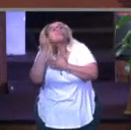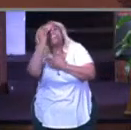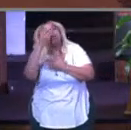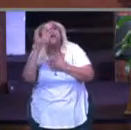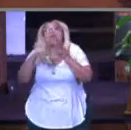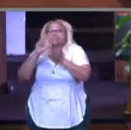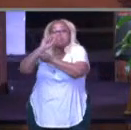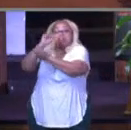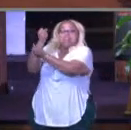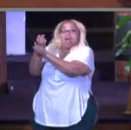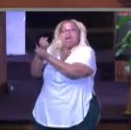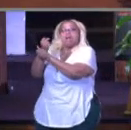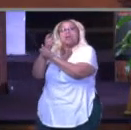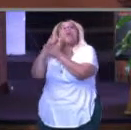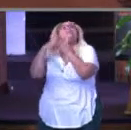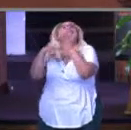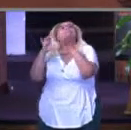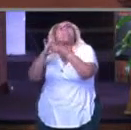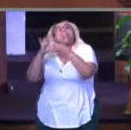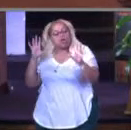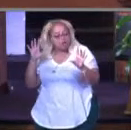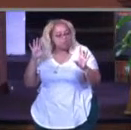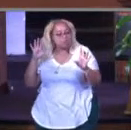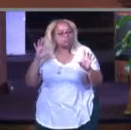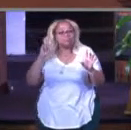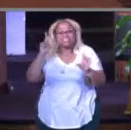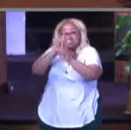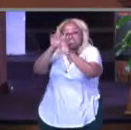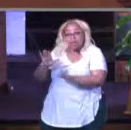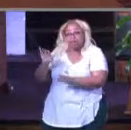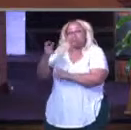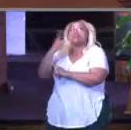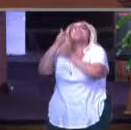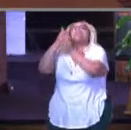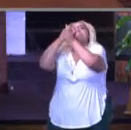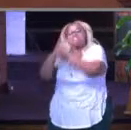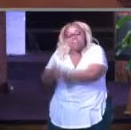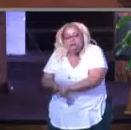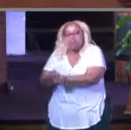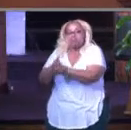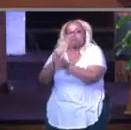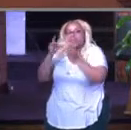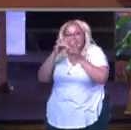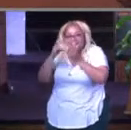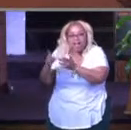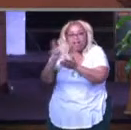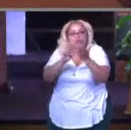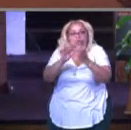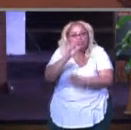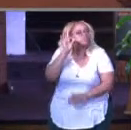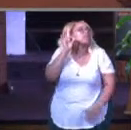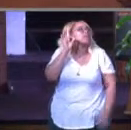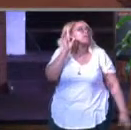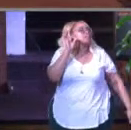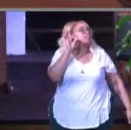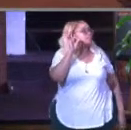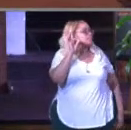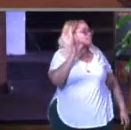them what to bind and what to loose. The disciples' job is to be obedient to the guidance of the Holy